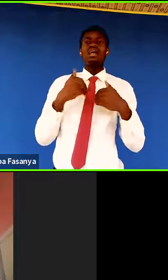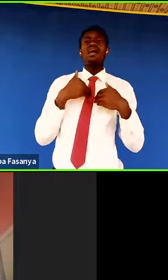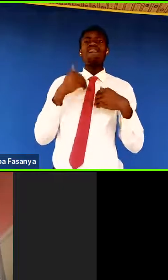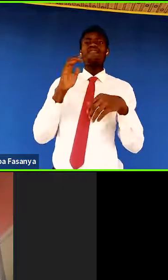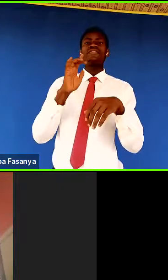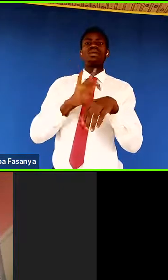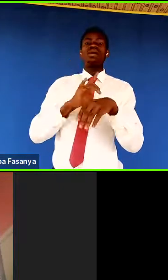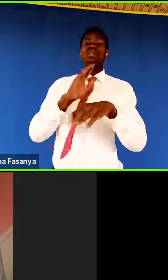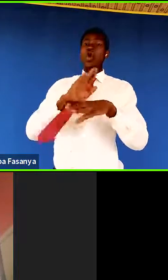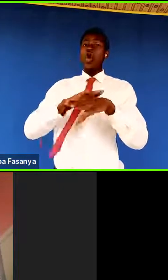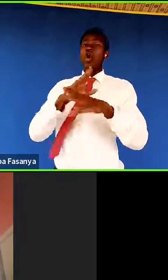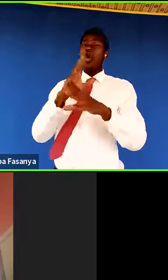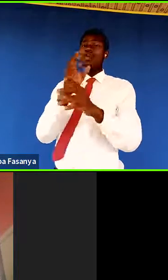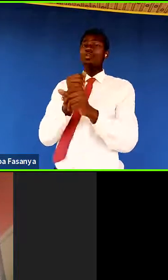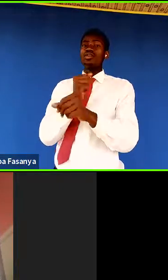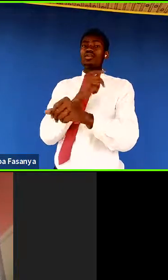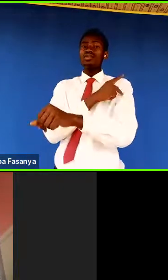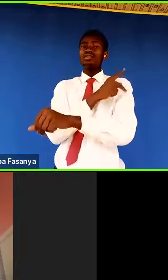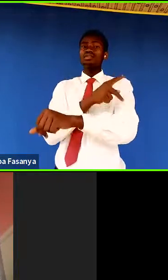conception in the future.